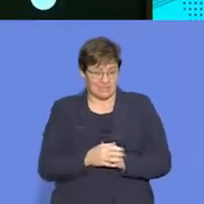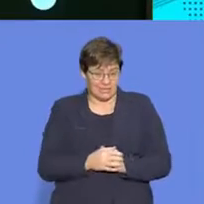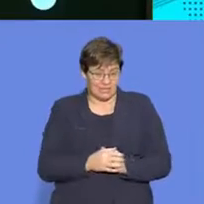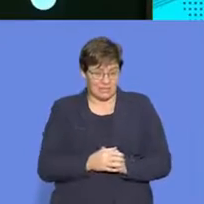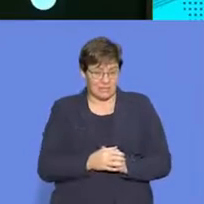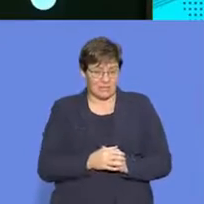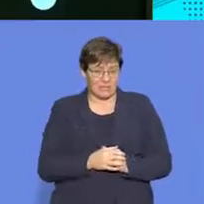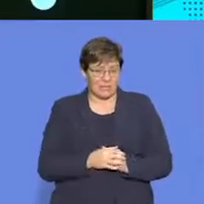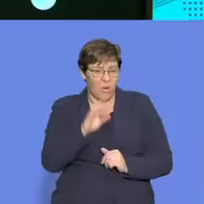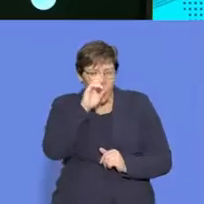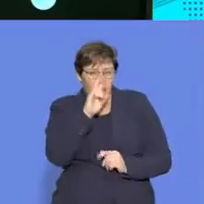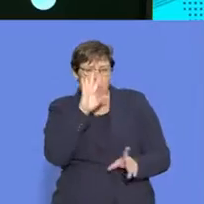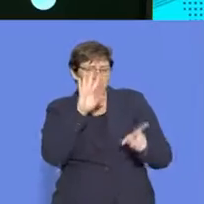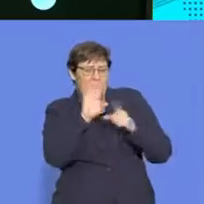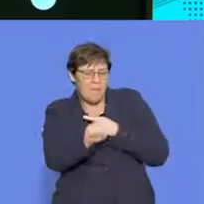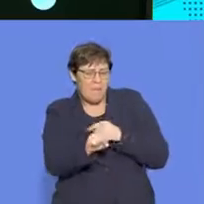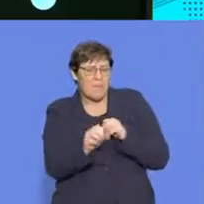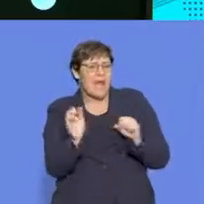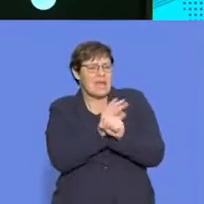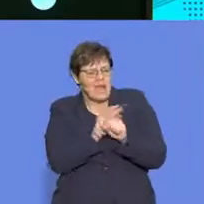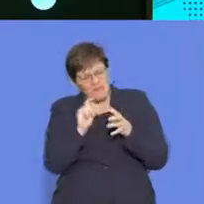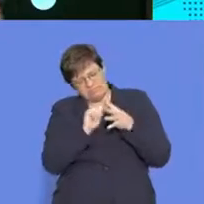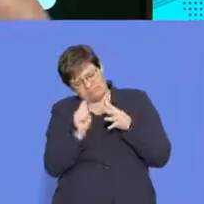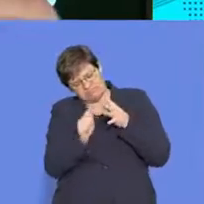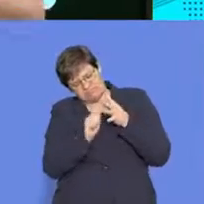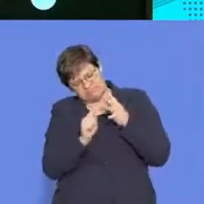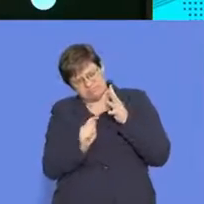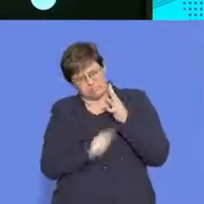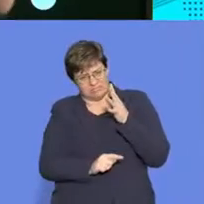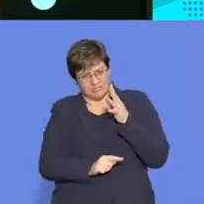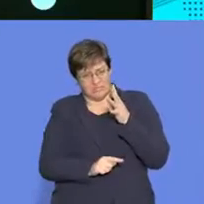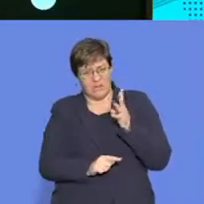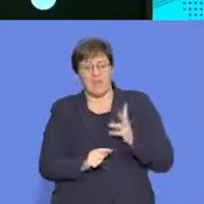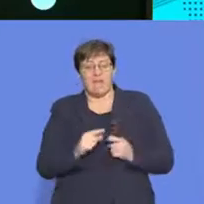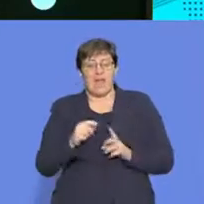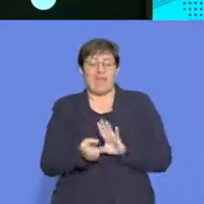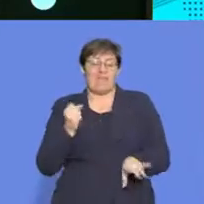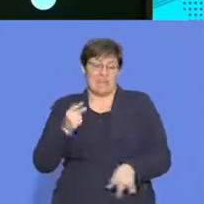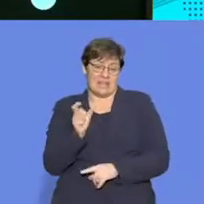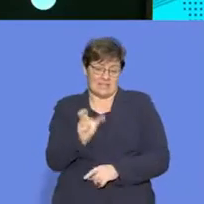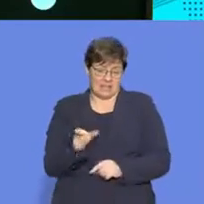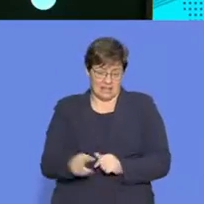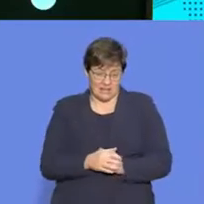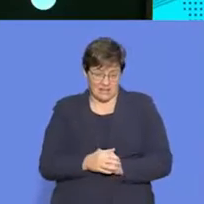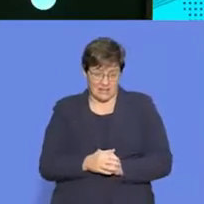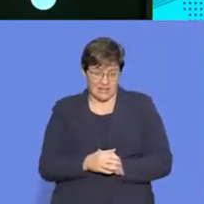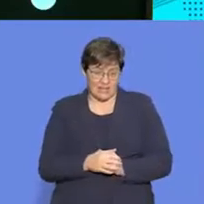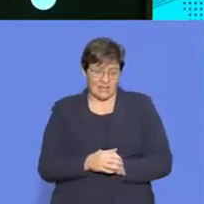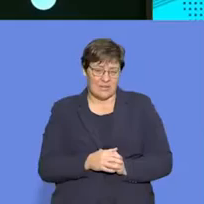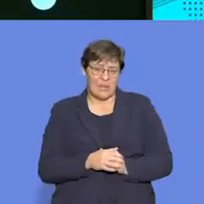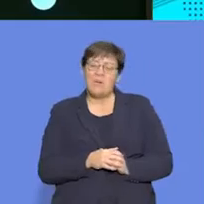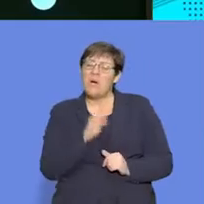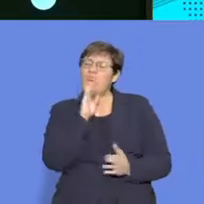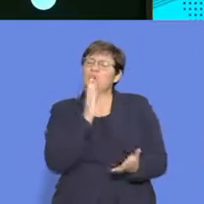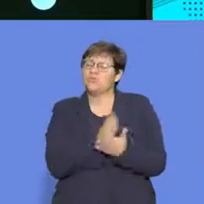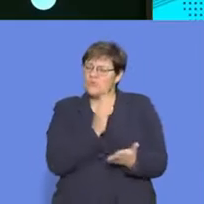that reaction is spontaneous. So I hope you recognize that we've covered many aspects of the galvanic cell.